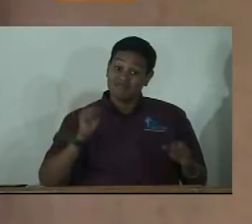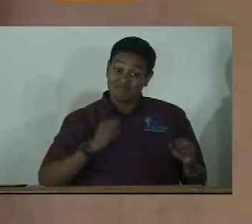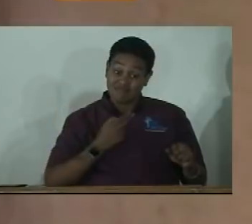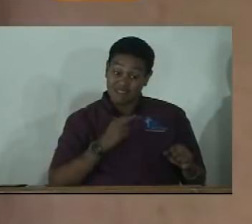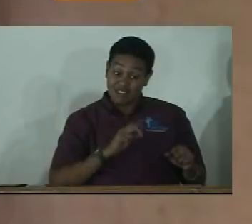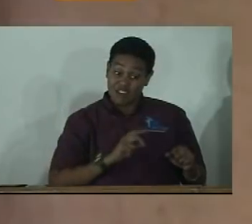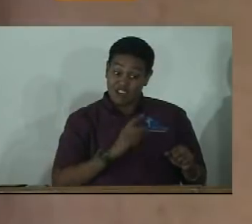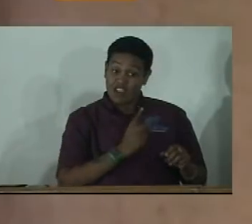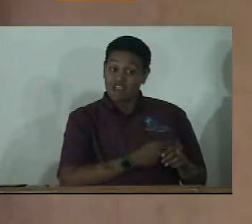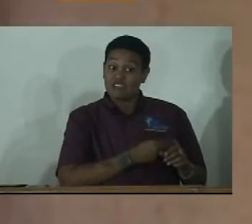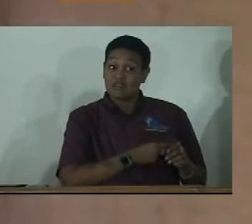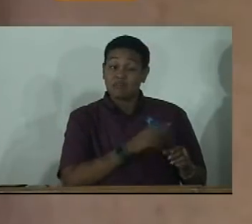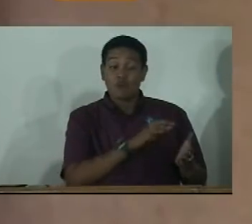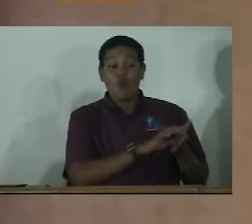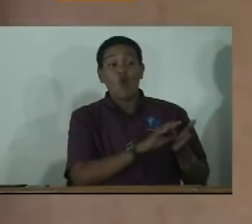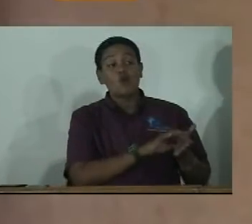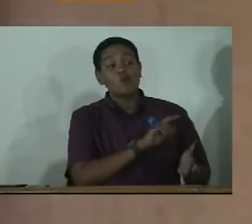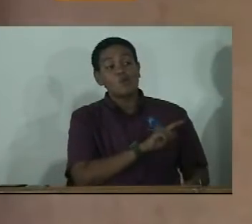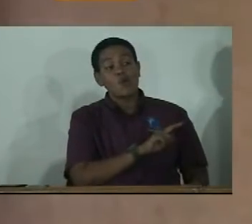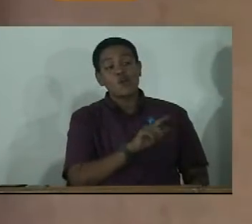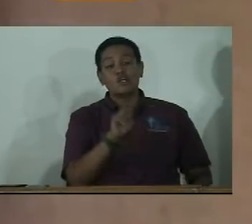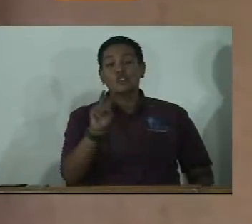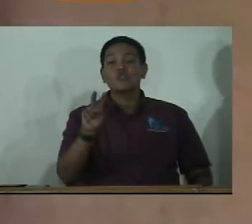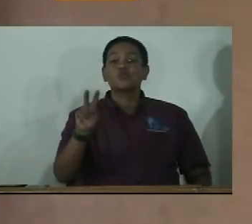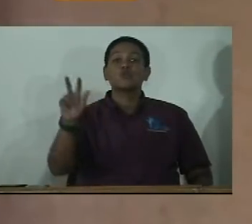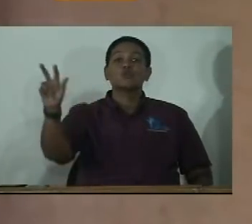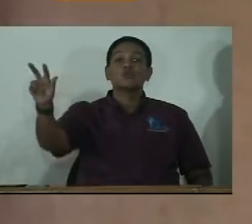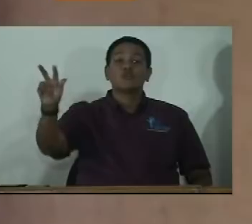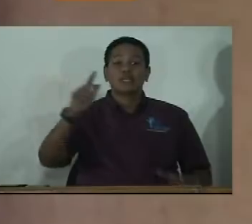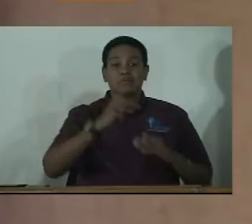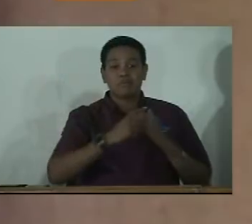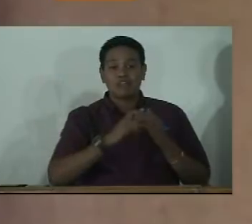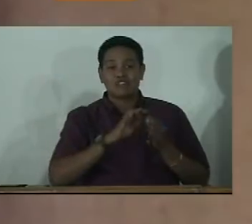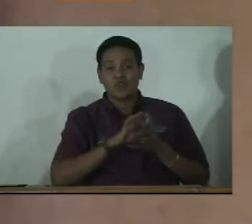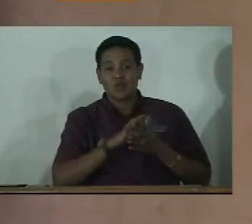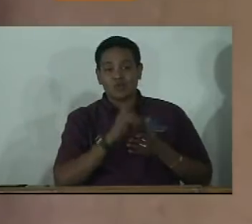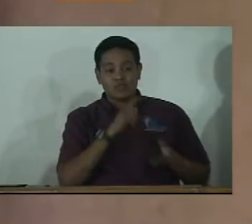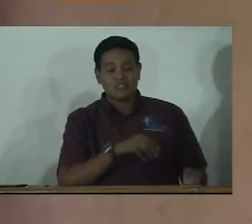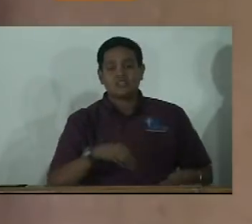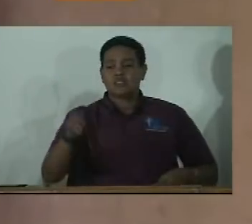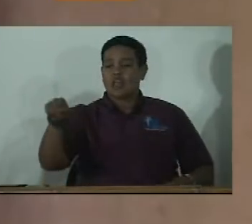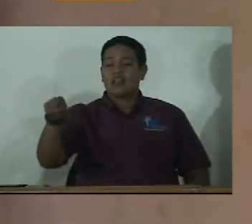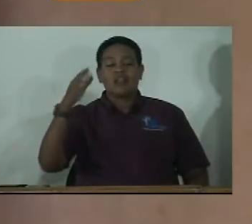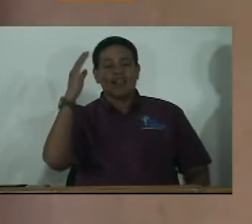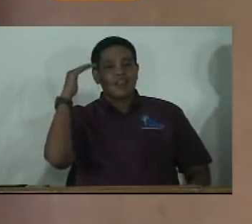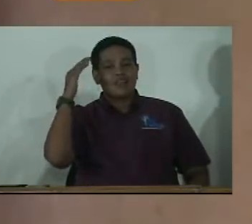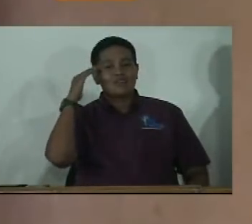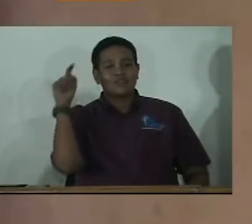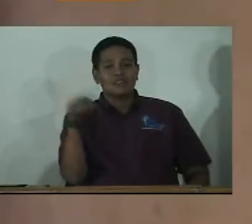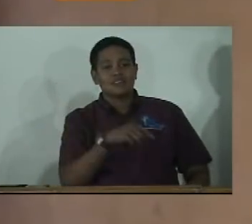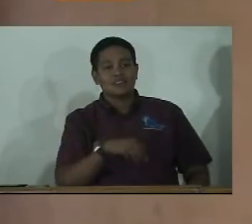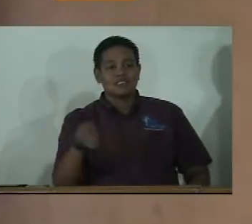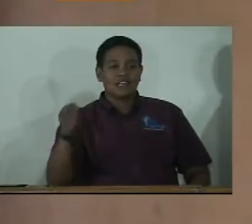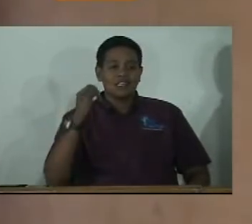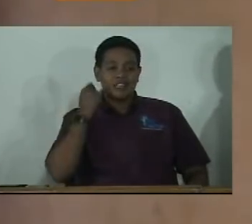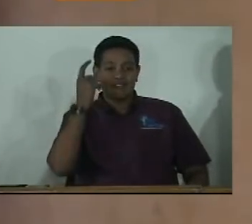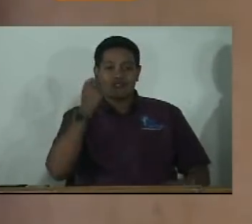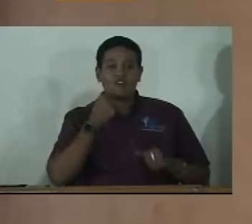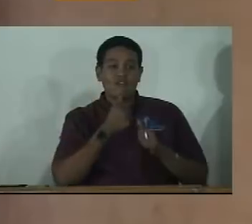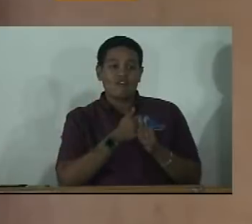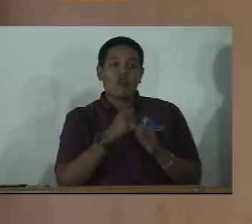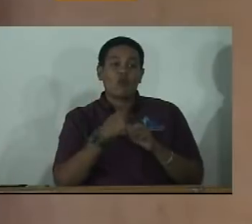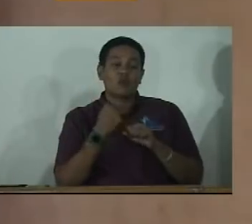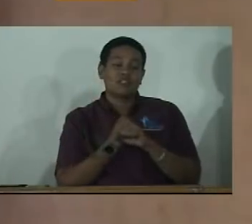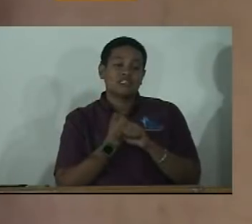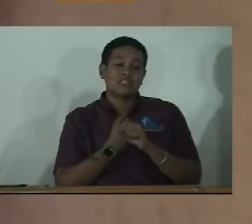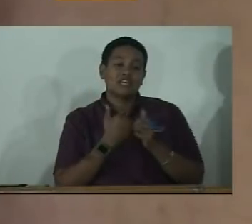get counted in all three parishes. Because if you follow how these statistics are collected,